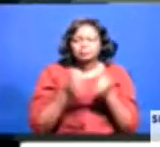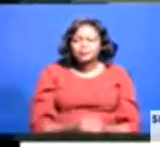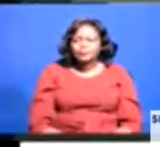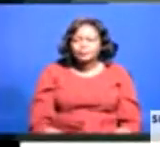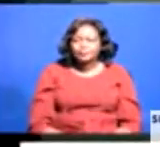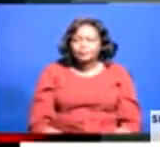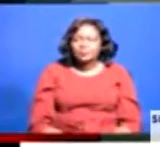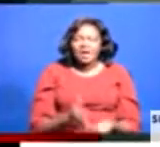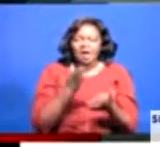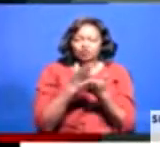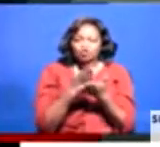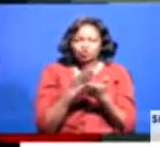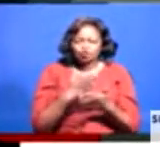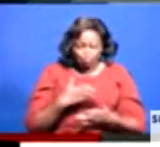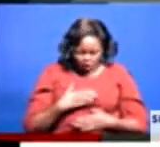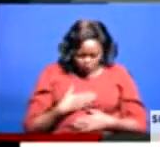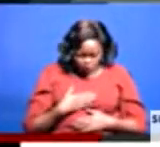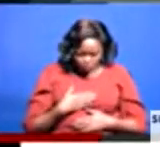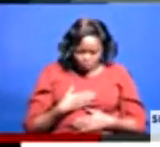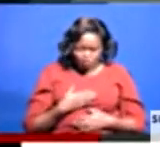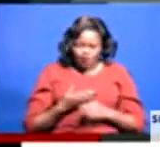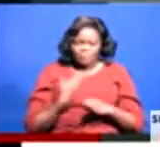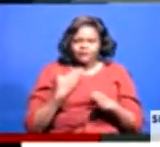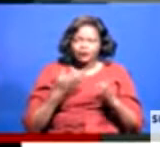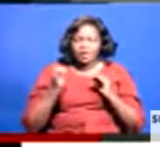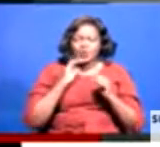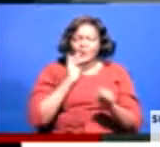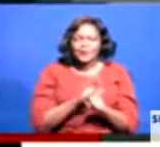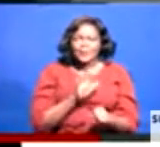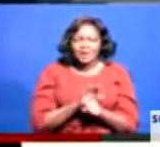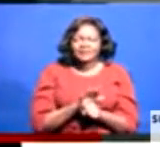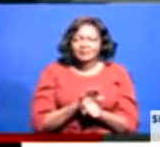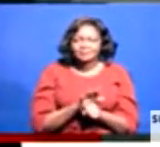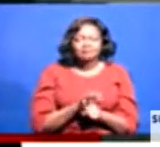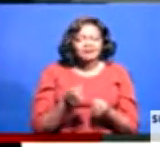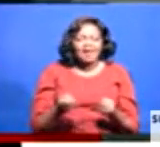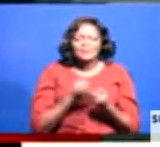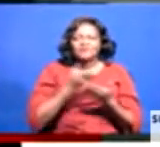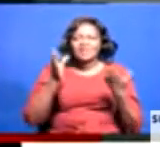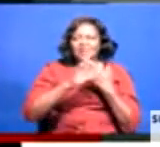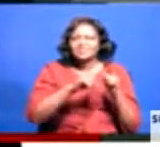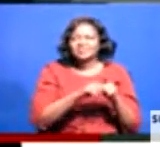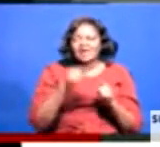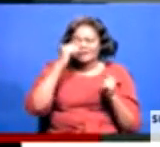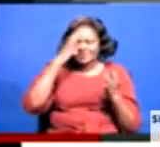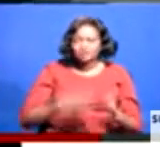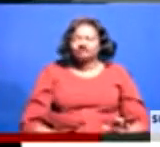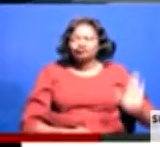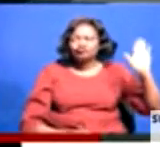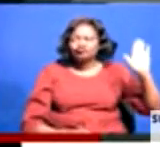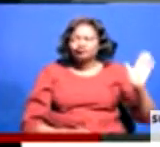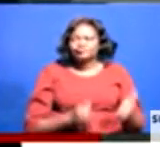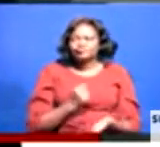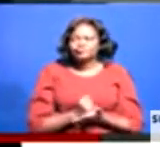assurances of honoring their pre-election pledges reverberated across the country as the governors took oath of office.